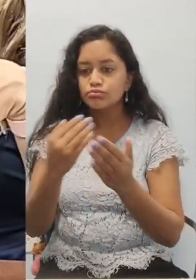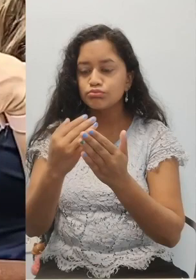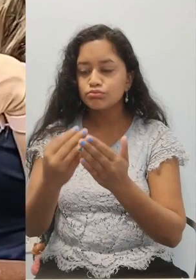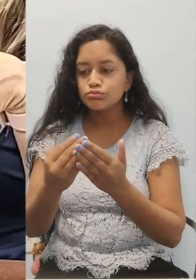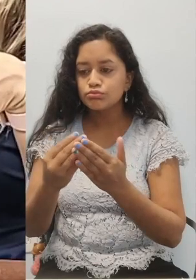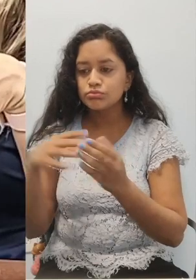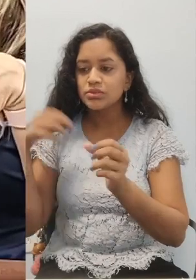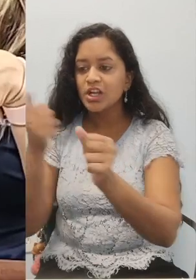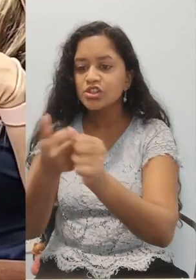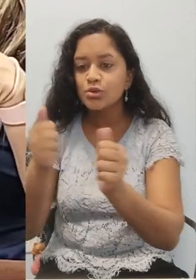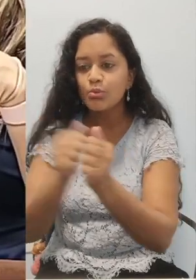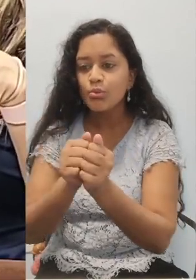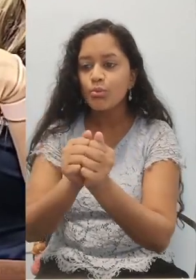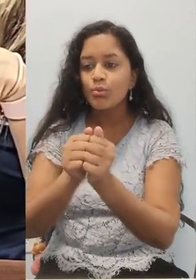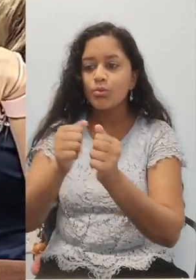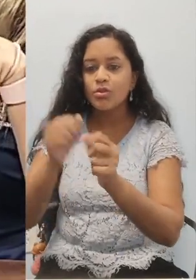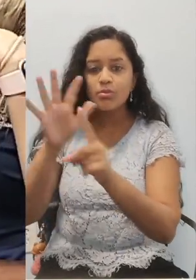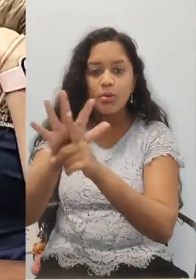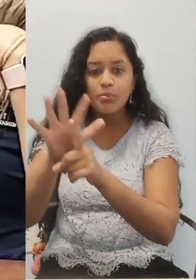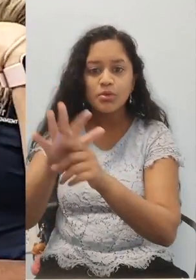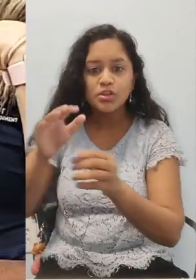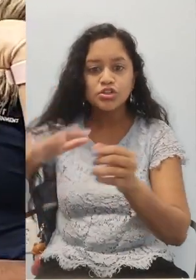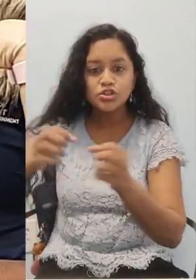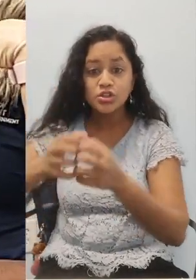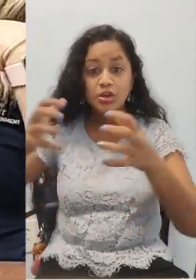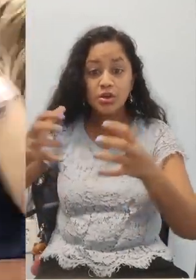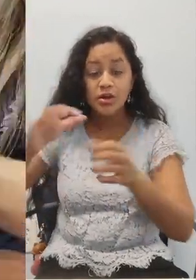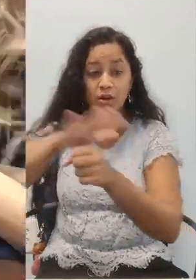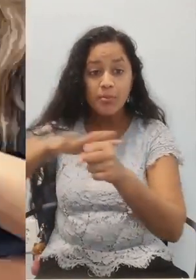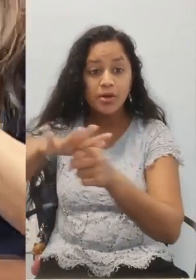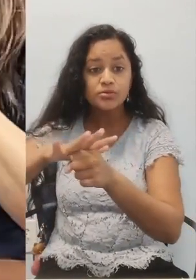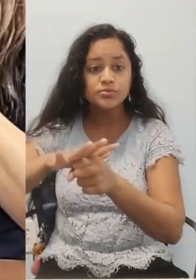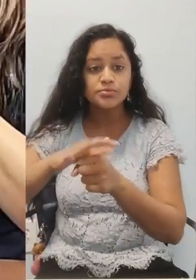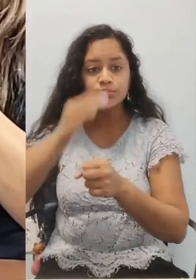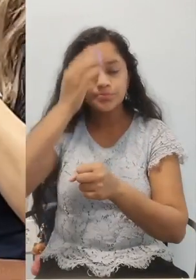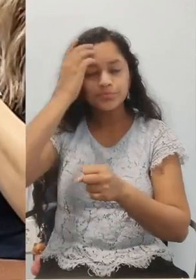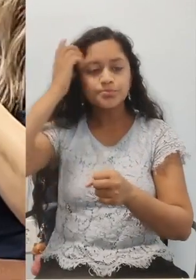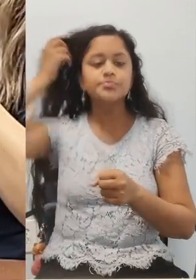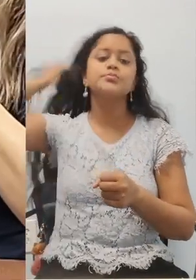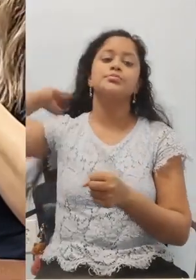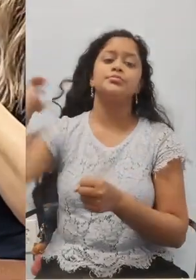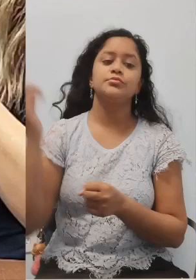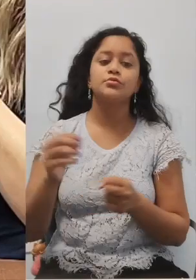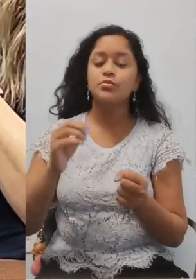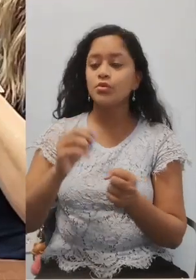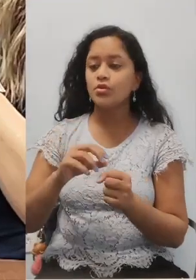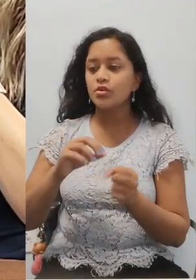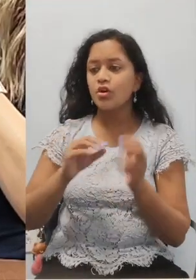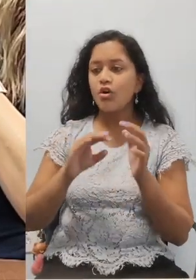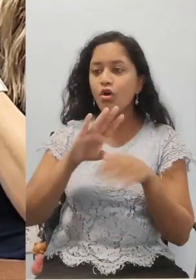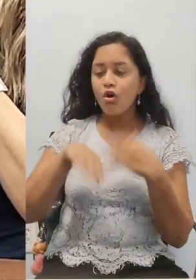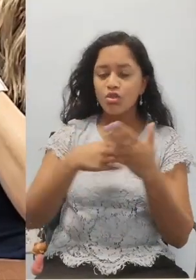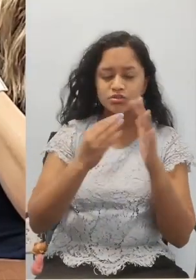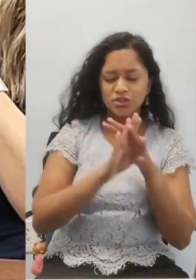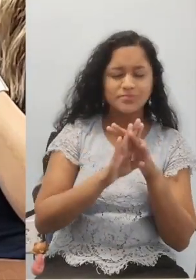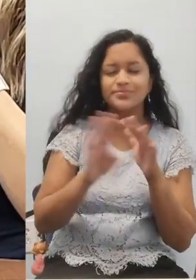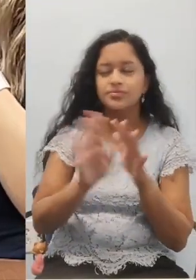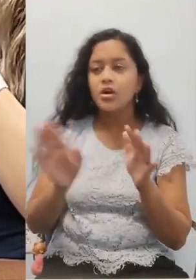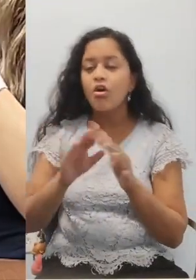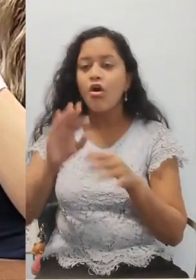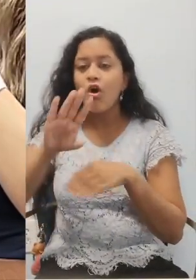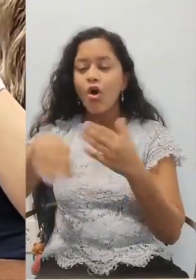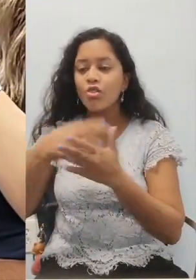estimate the population sizes, like I said earlier. And we also use the divers. So I mentioned